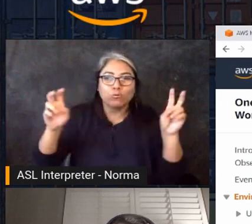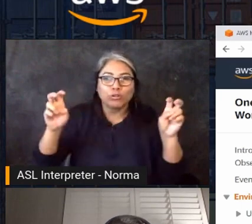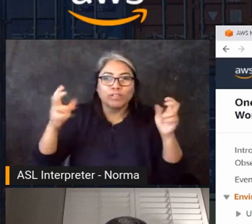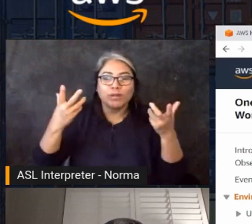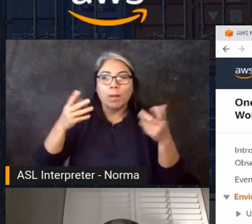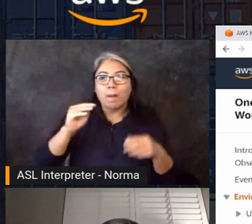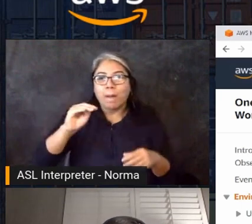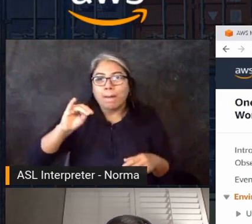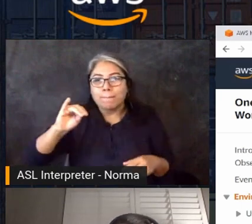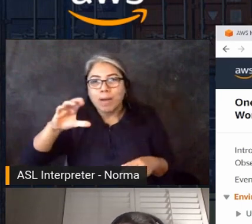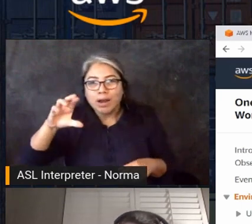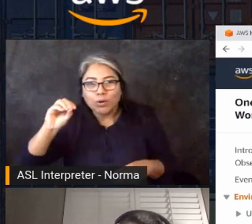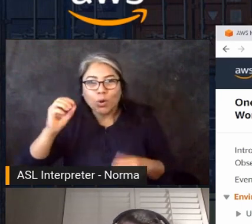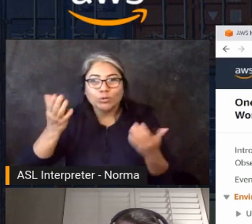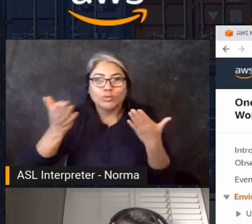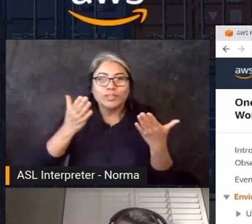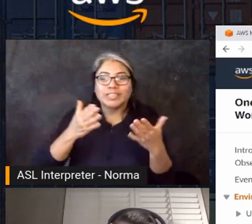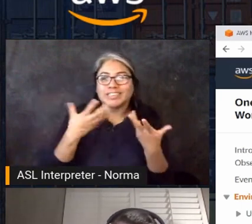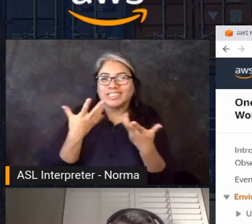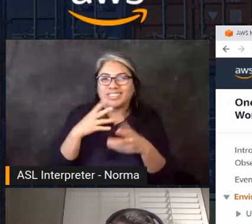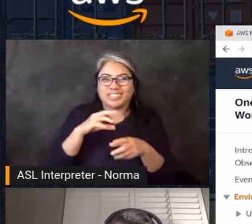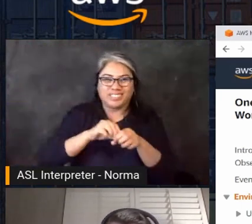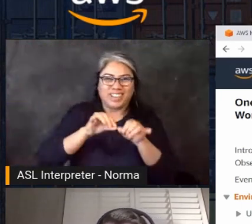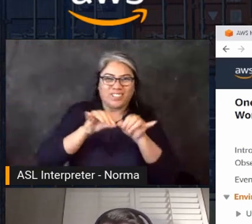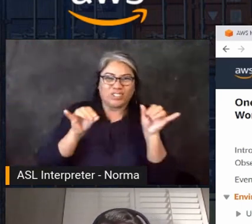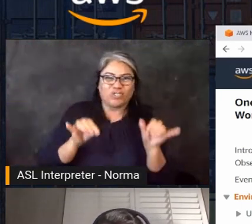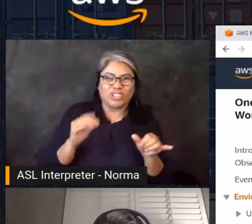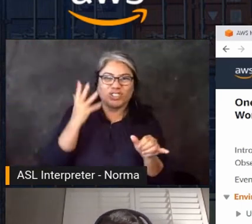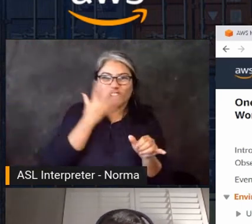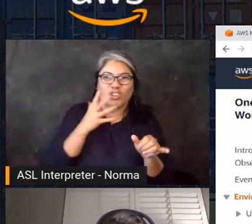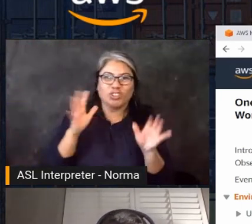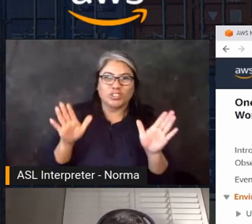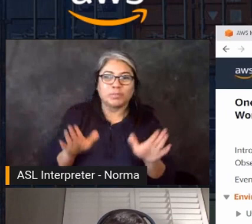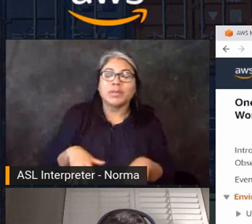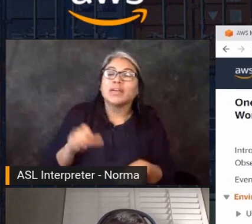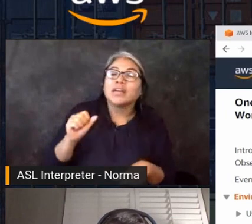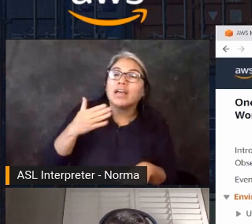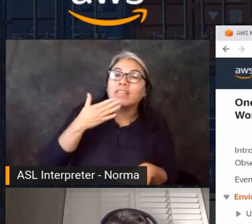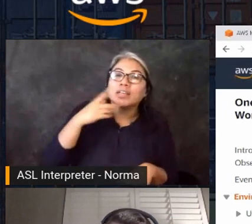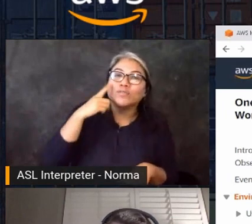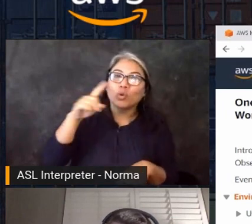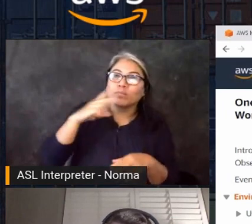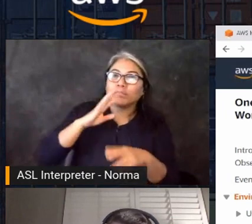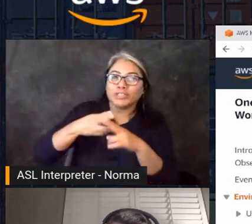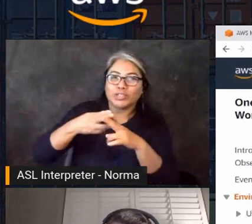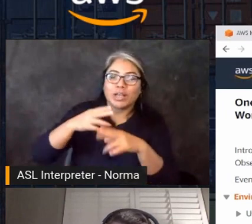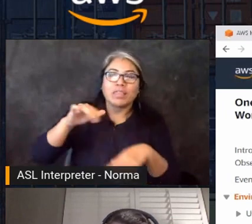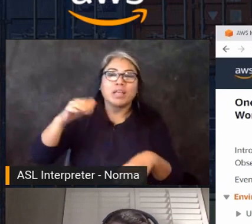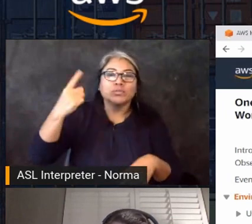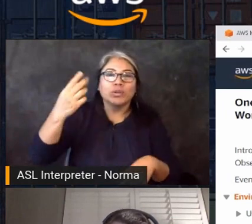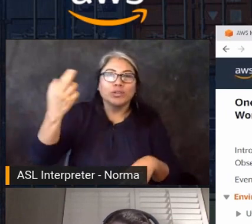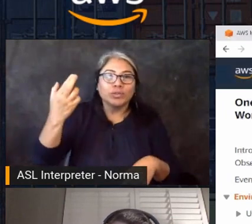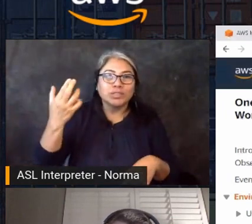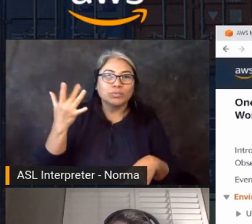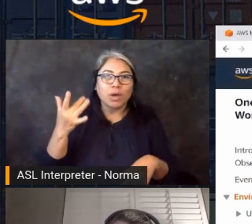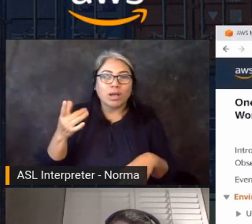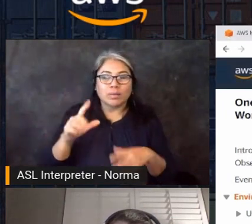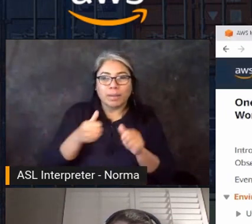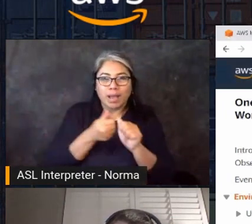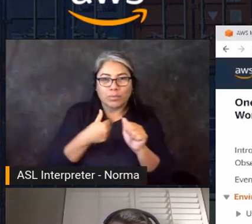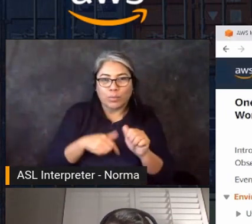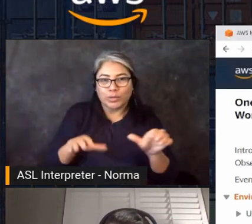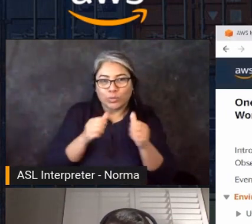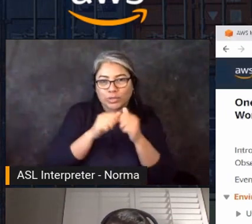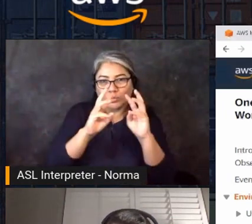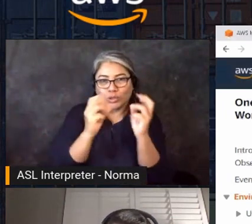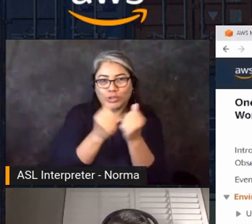looks awesome. yeah. And thanks for calling that out. Well, that's one of the main reasons behind what we did with this workshop is to show a variety